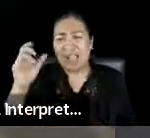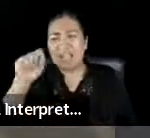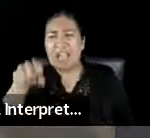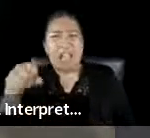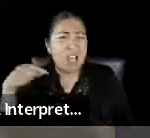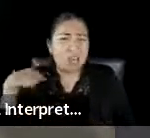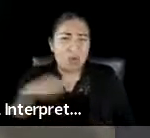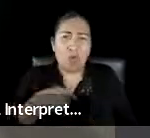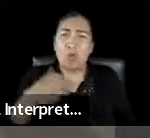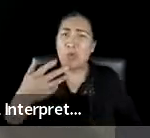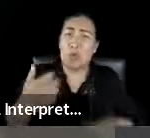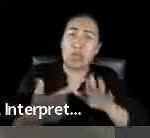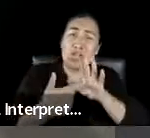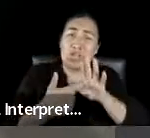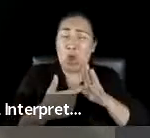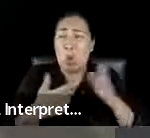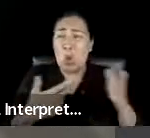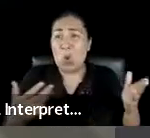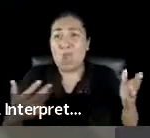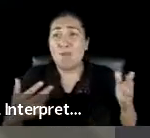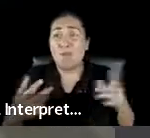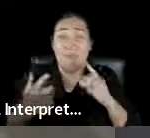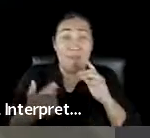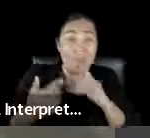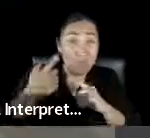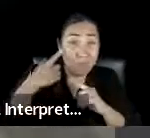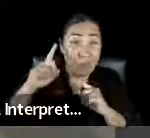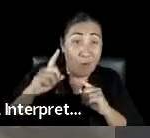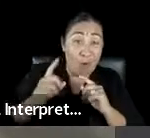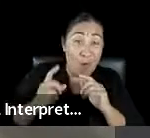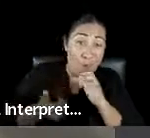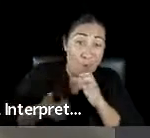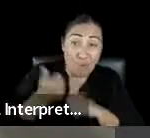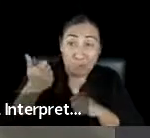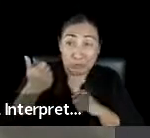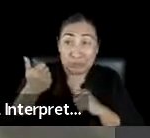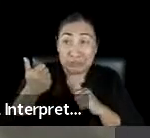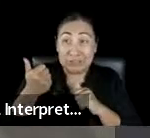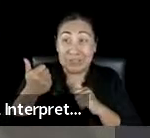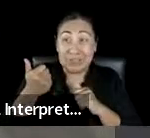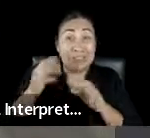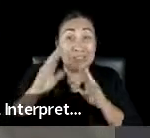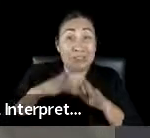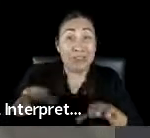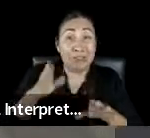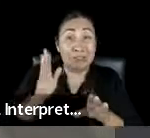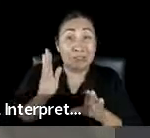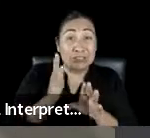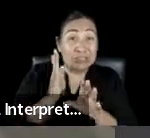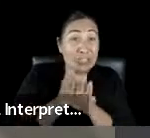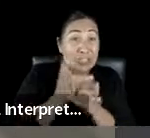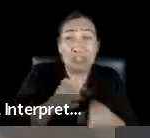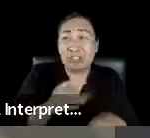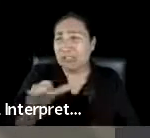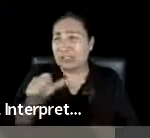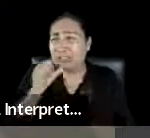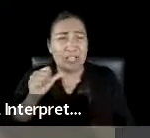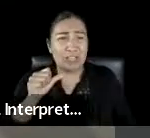We wanted to show that for most child psychologists aren't